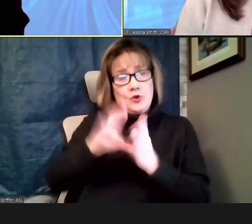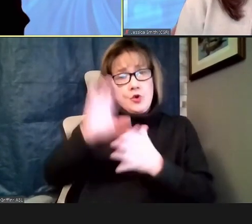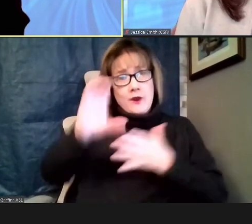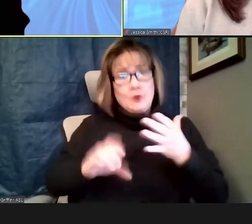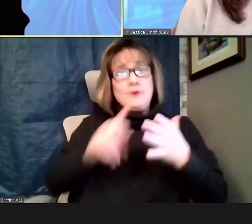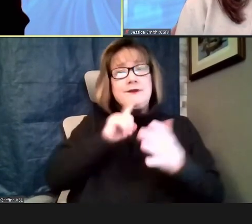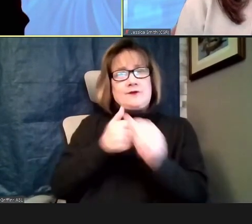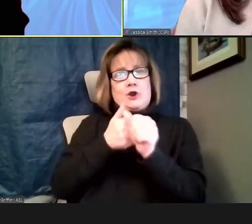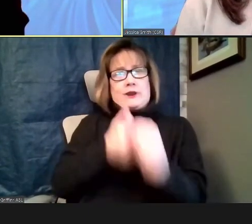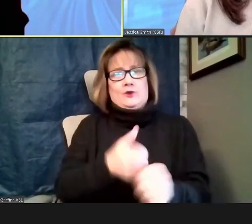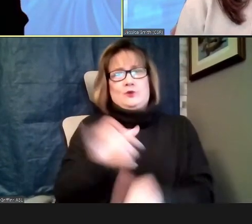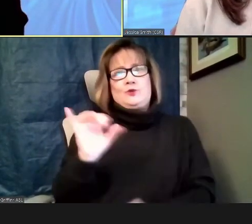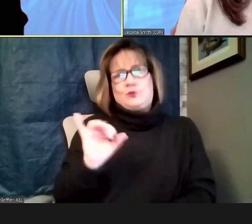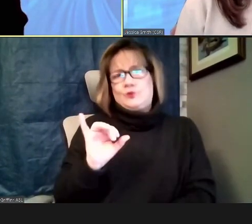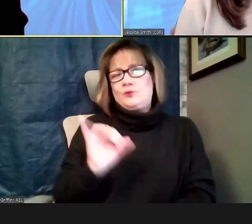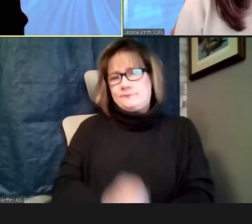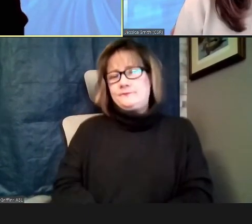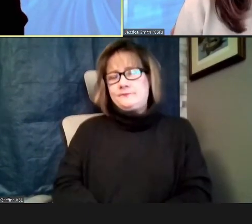to.